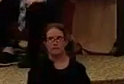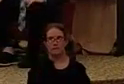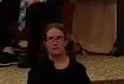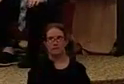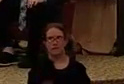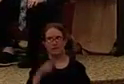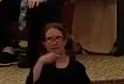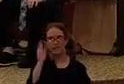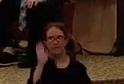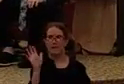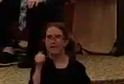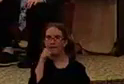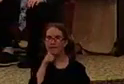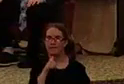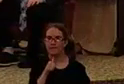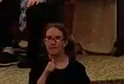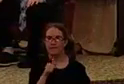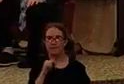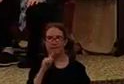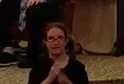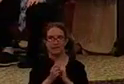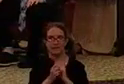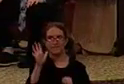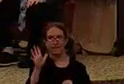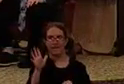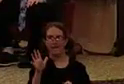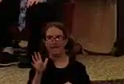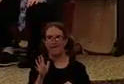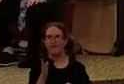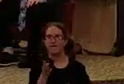I'd say hi to a girl and turn five shades of red.